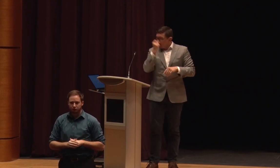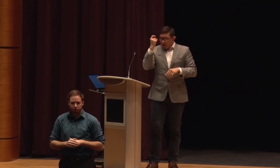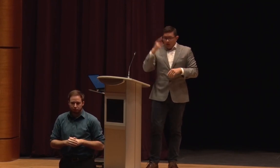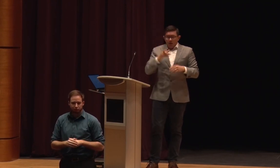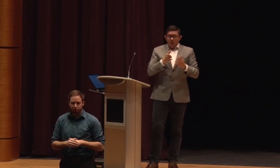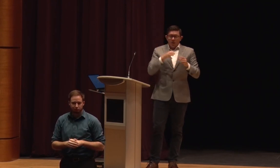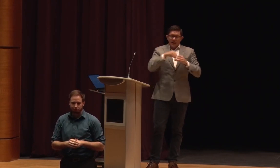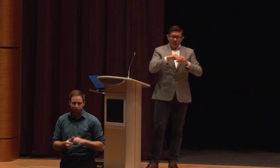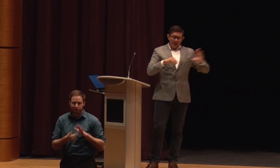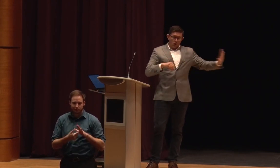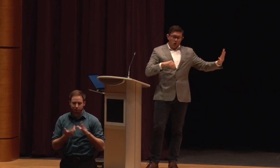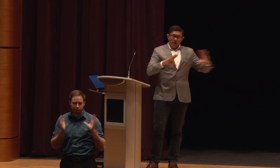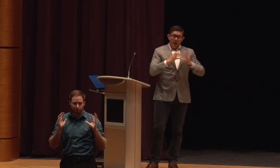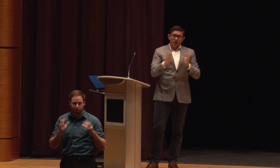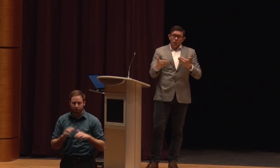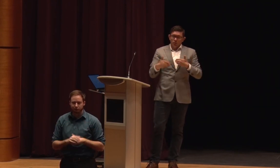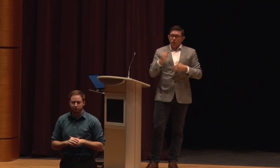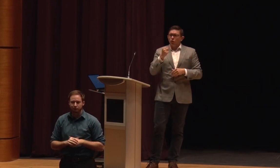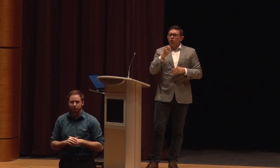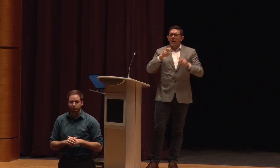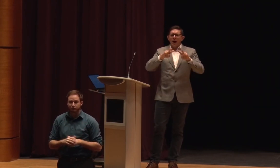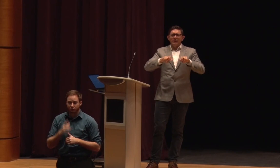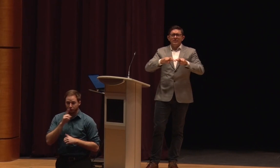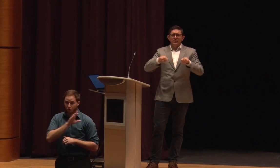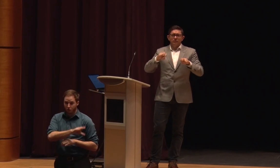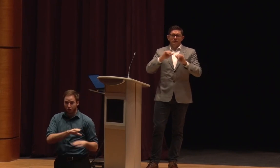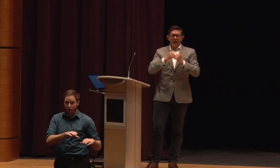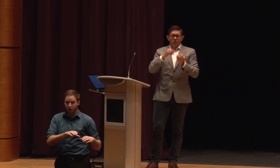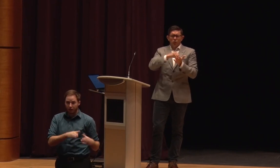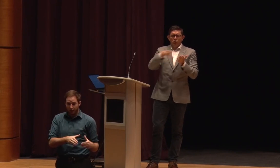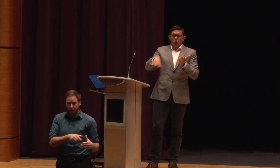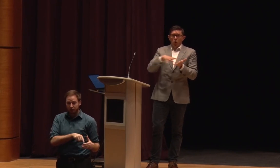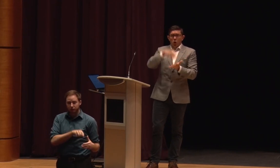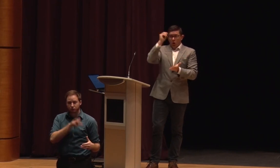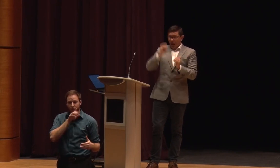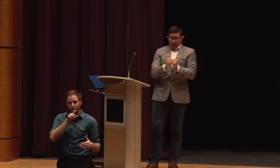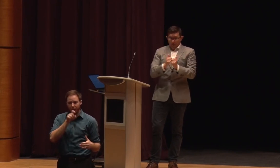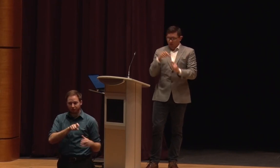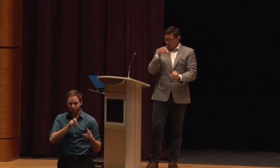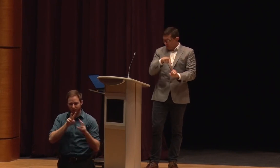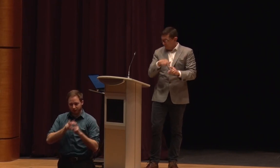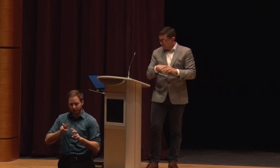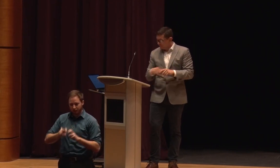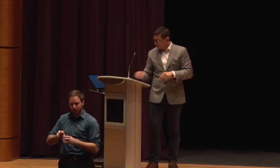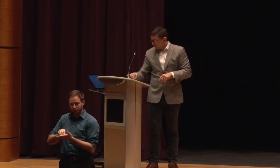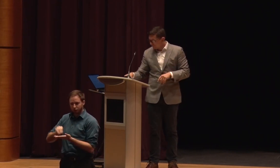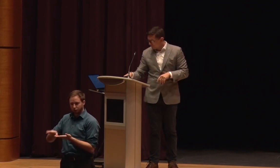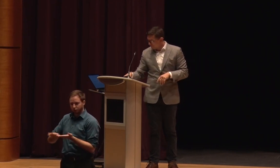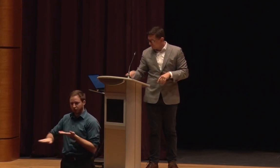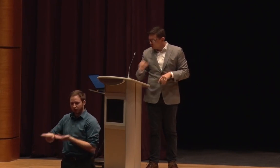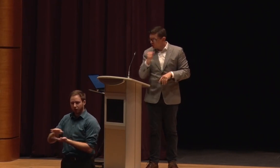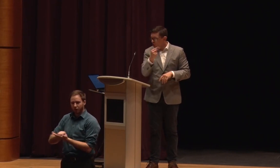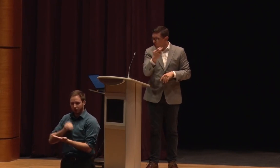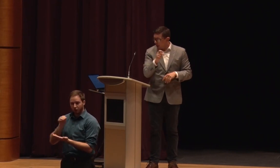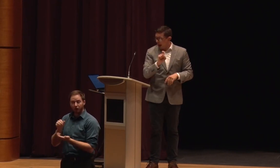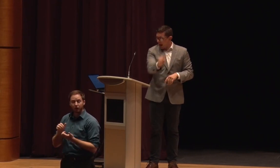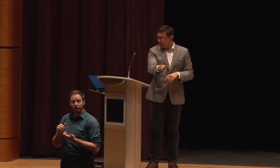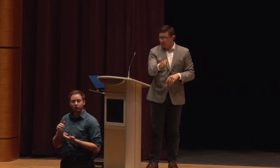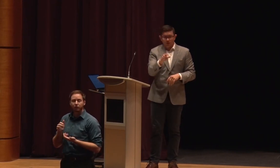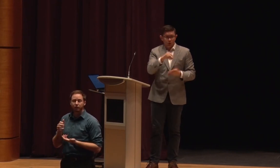simple example. Now, in her classroom, she really analyzes how students learn, and she does